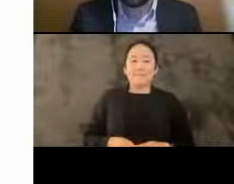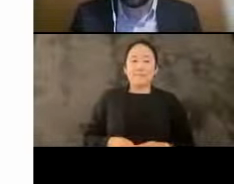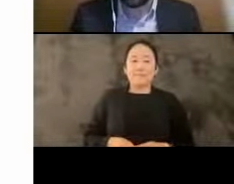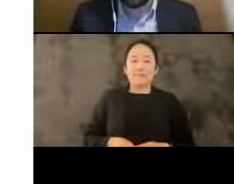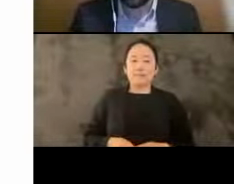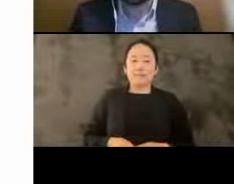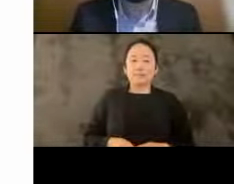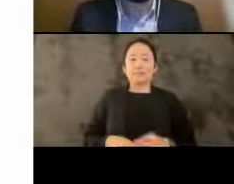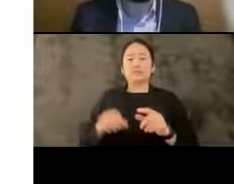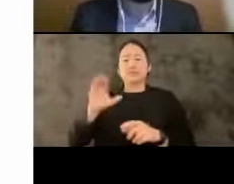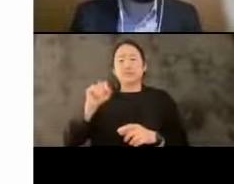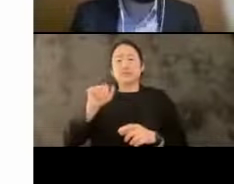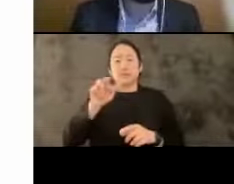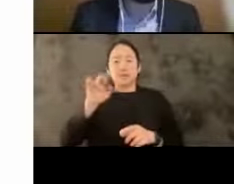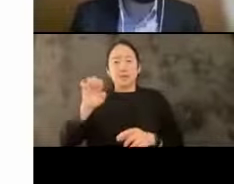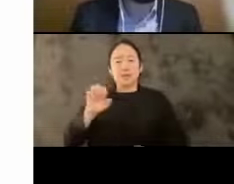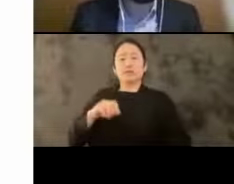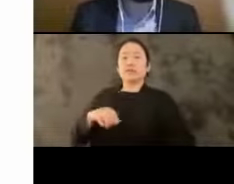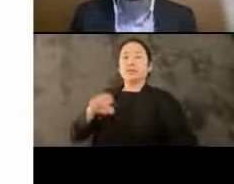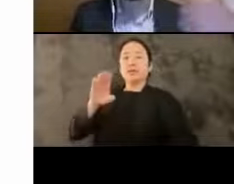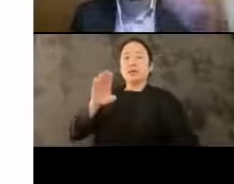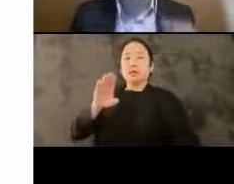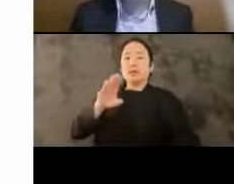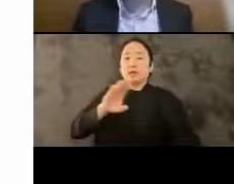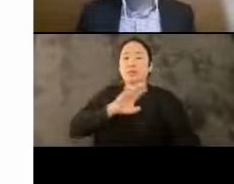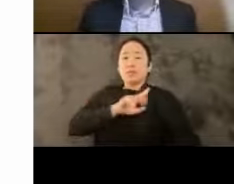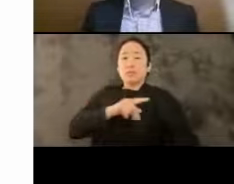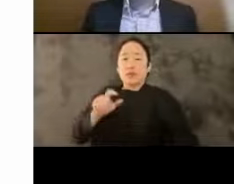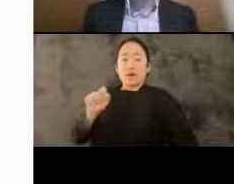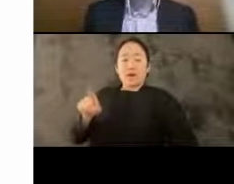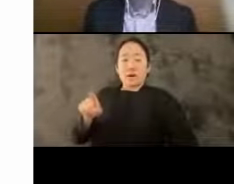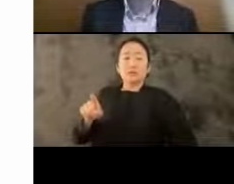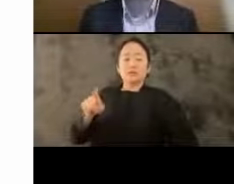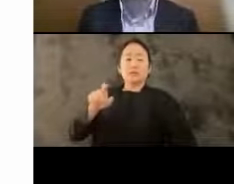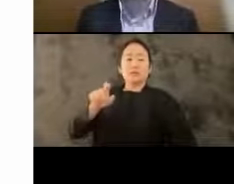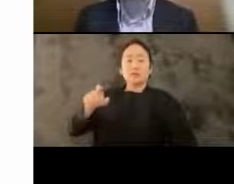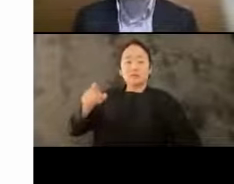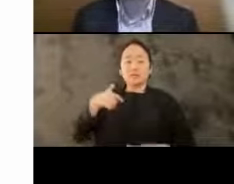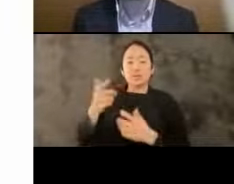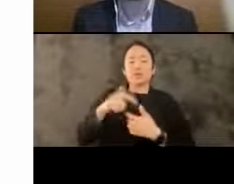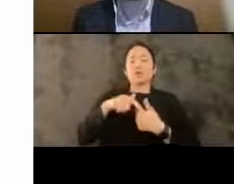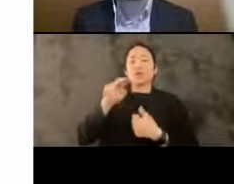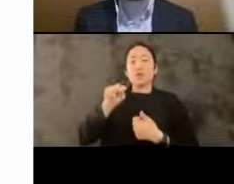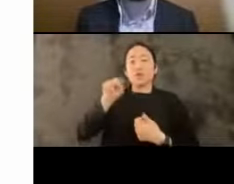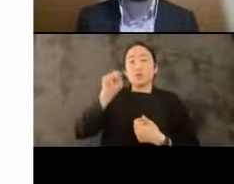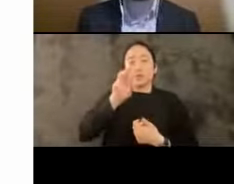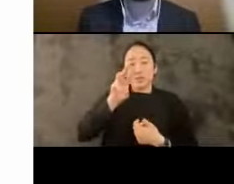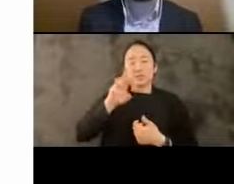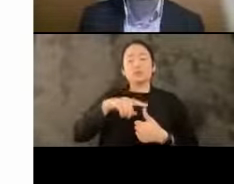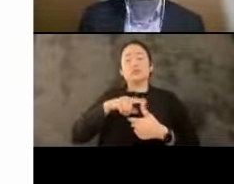Yeah, so Brian asked, have you considered a loop covering Northwestern, Ascension, and